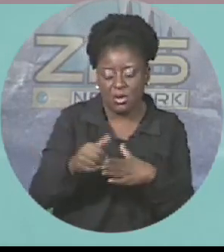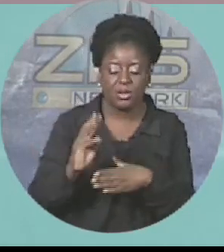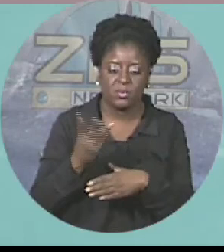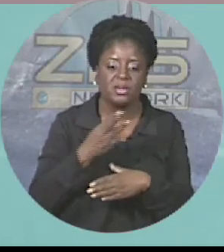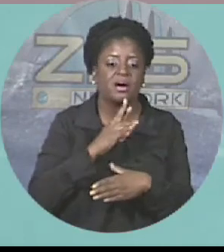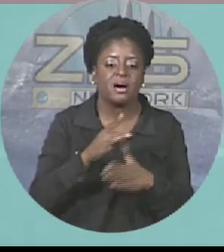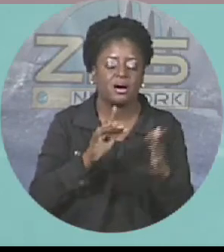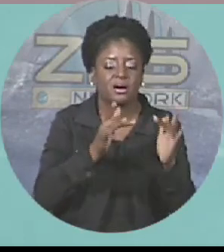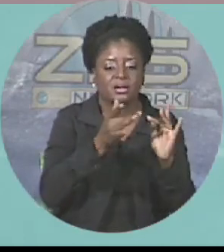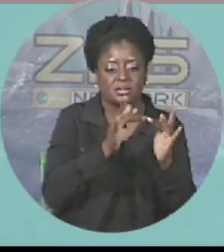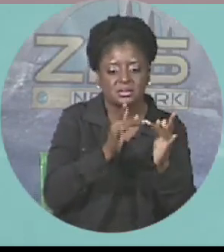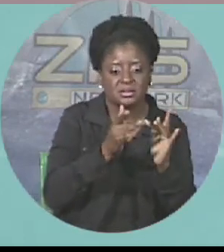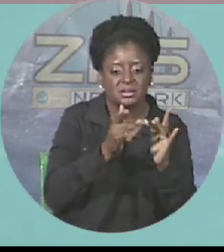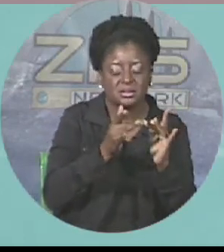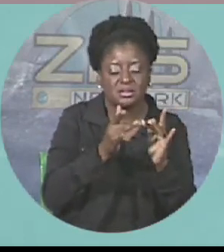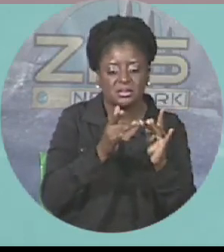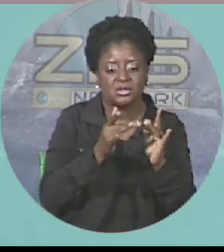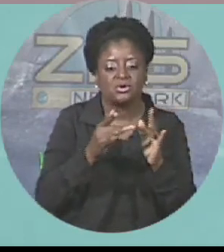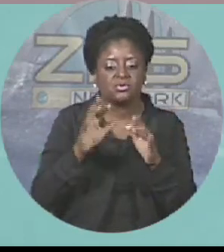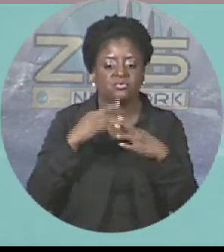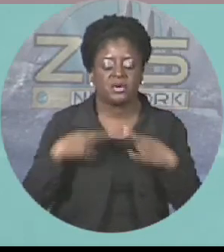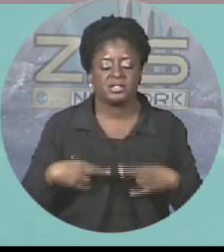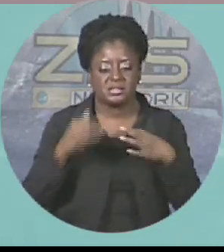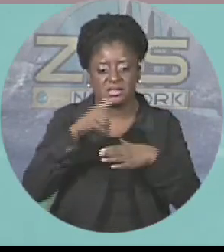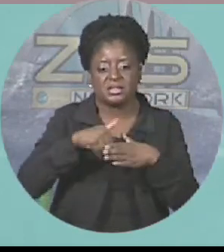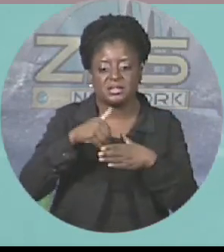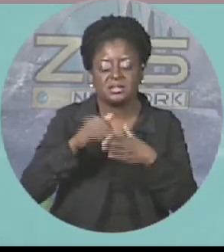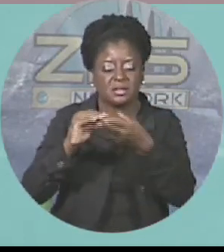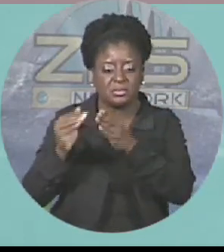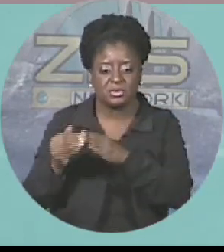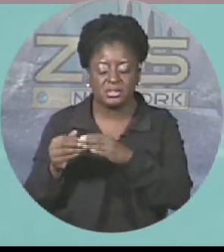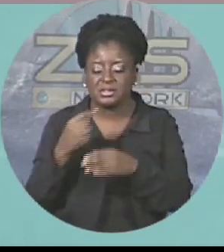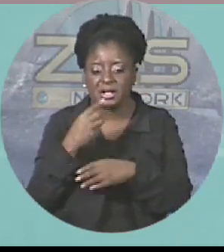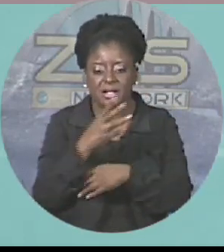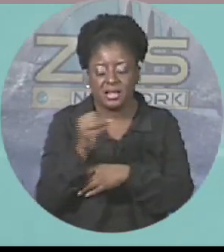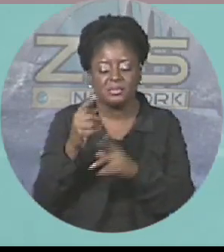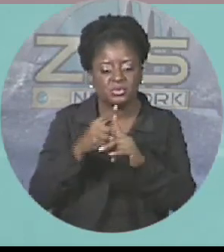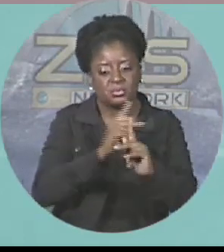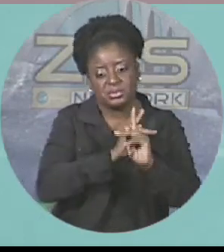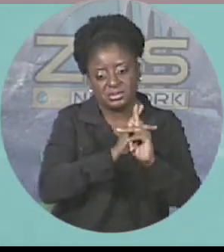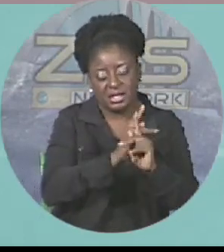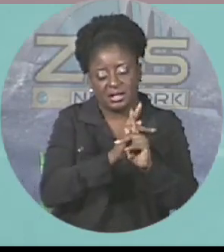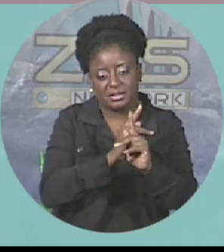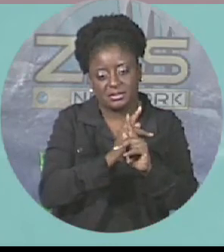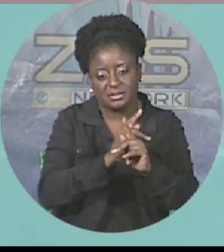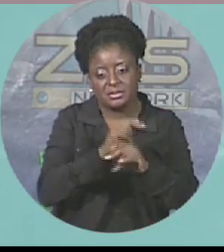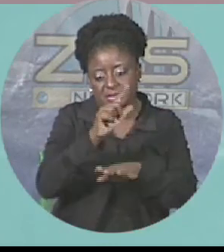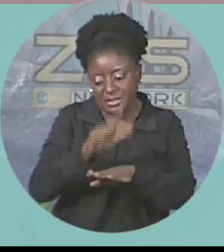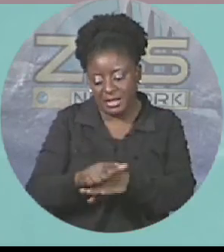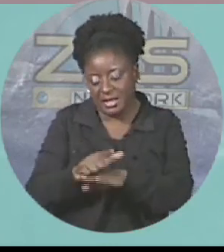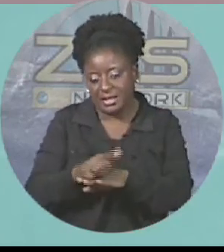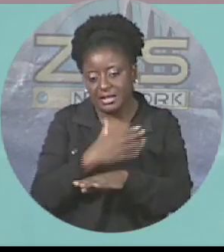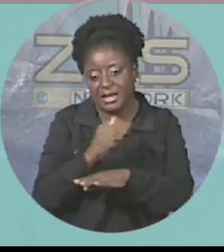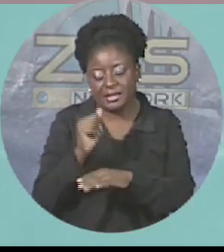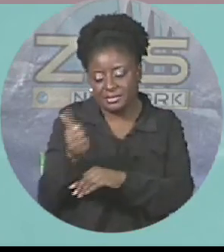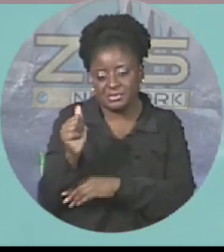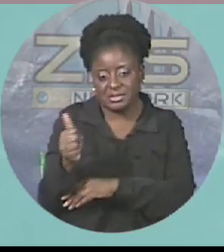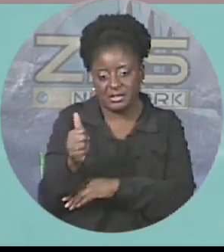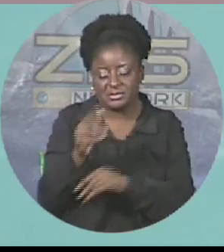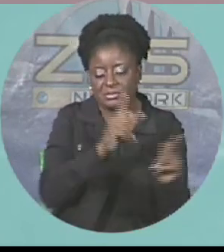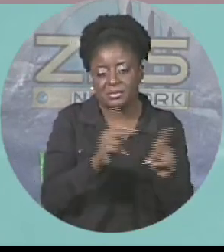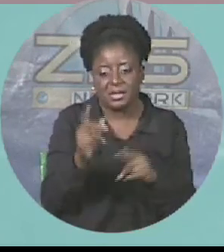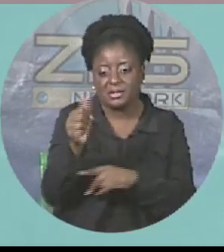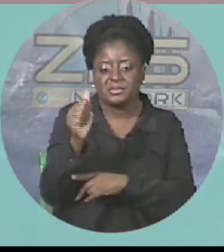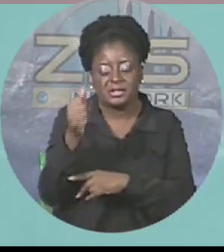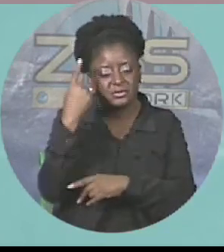to the residents within the community. And we're telling them to protect not only property, but to protect self and to prepare themselves for